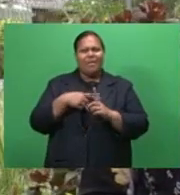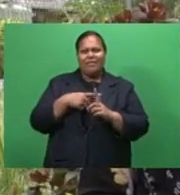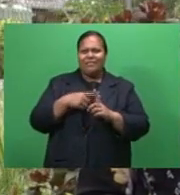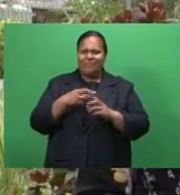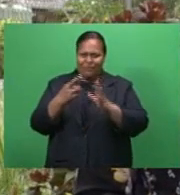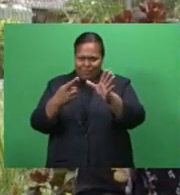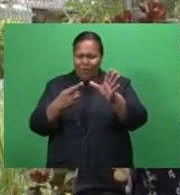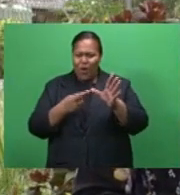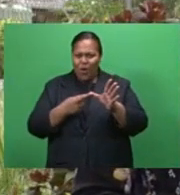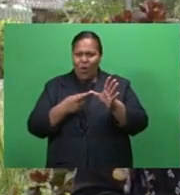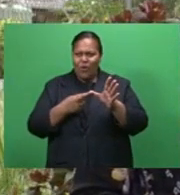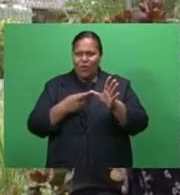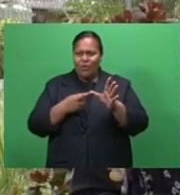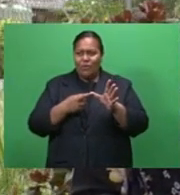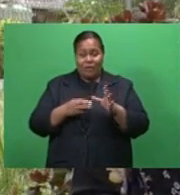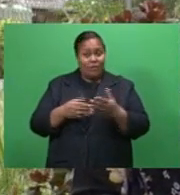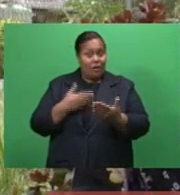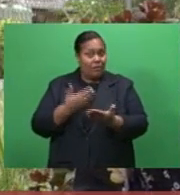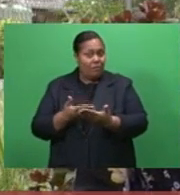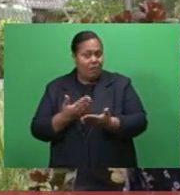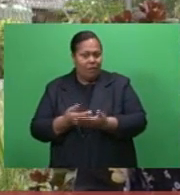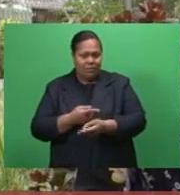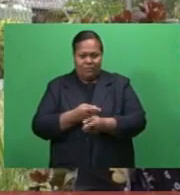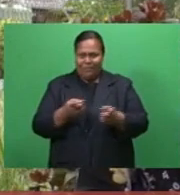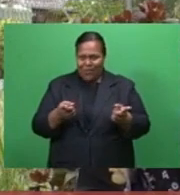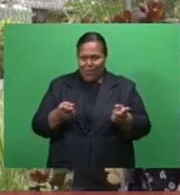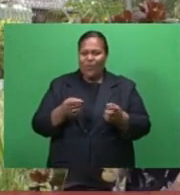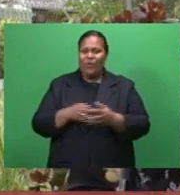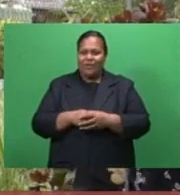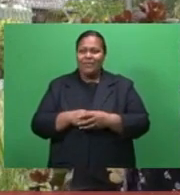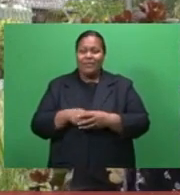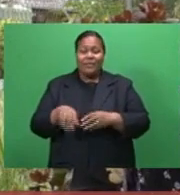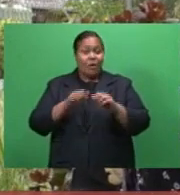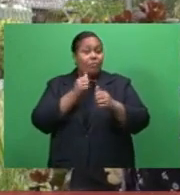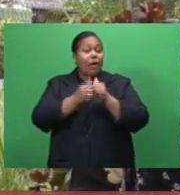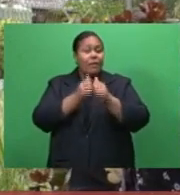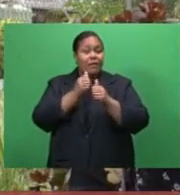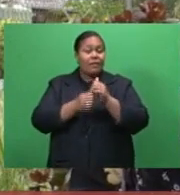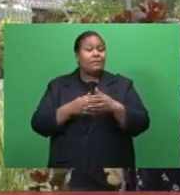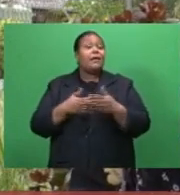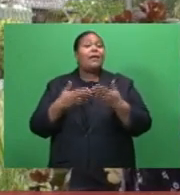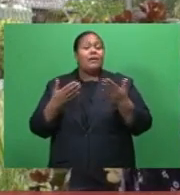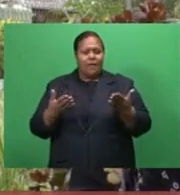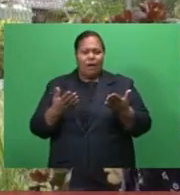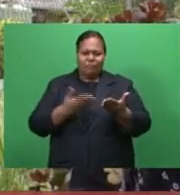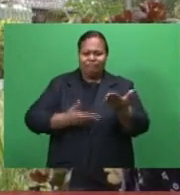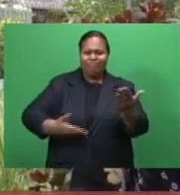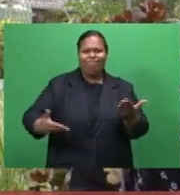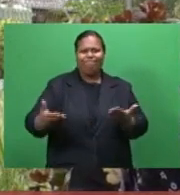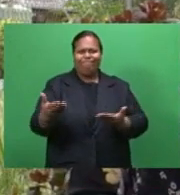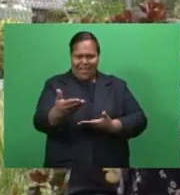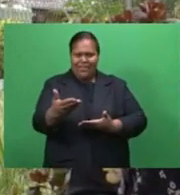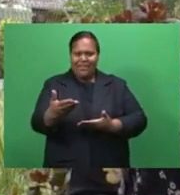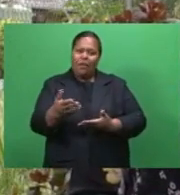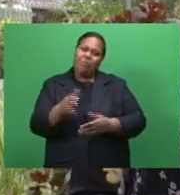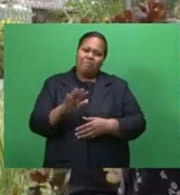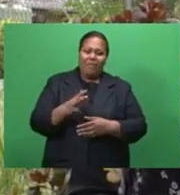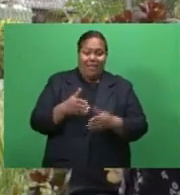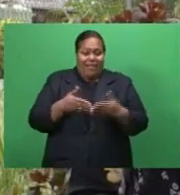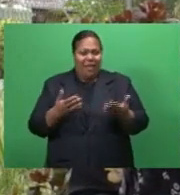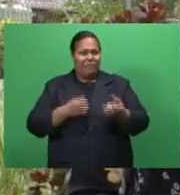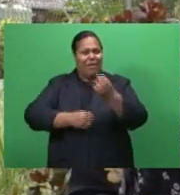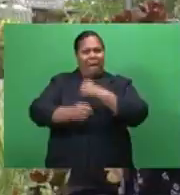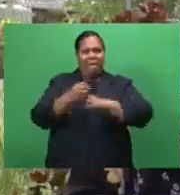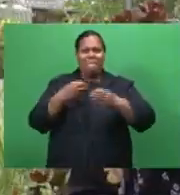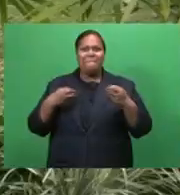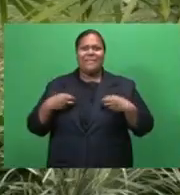the demand of such services, the K9E brothers are considering turning this butter service into a business once the